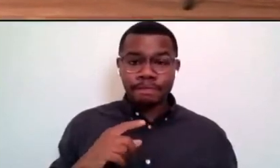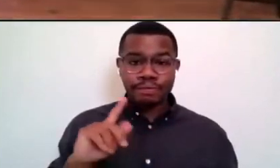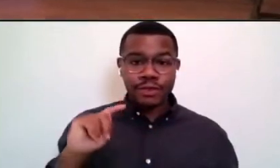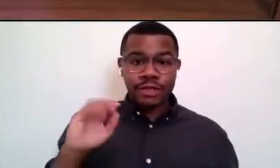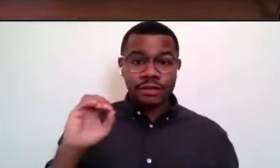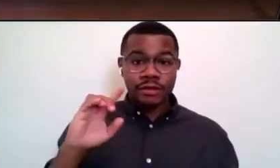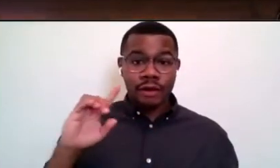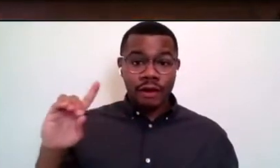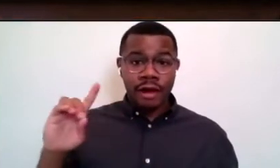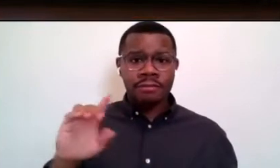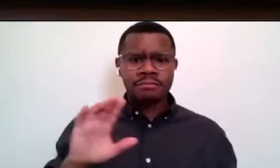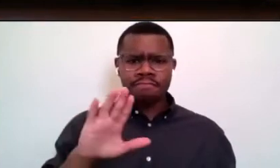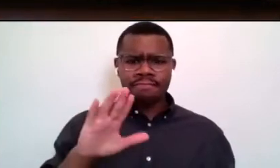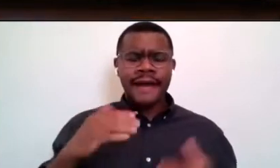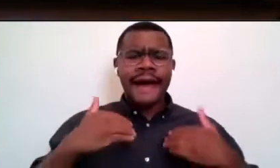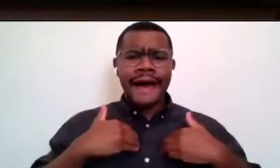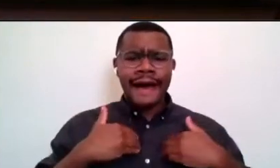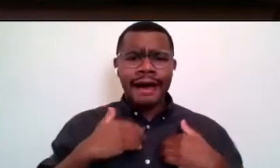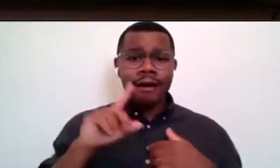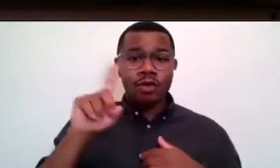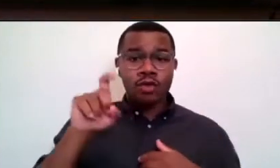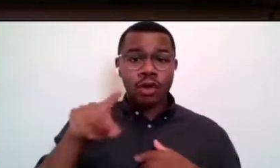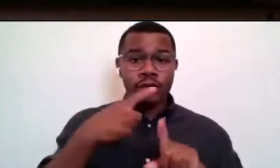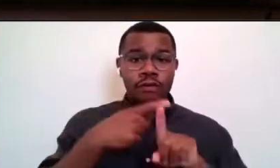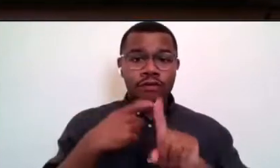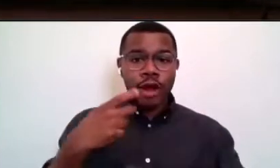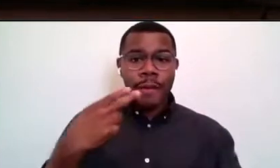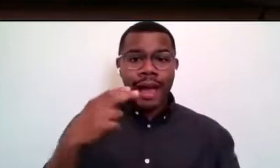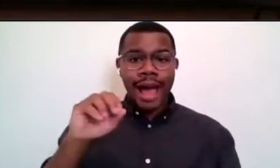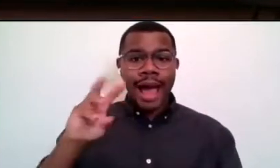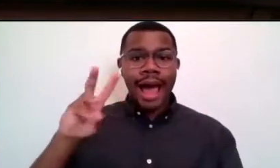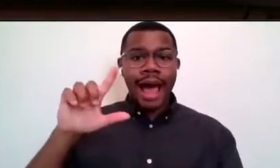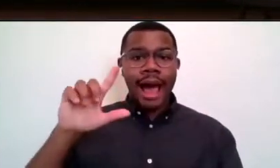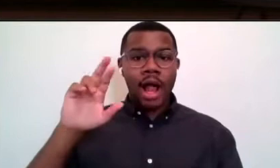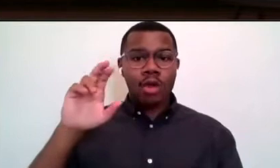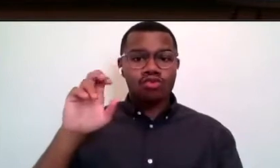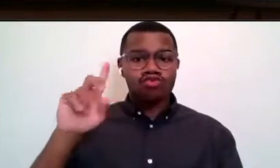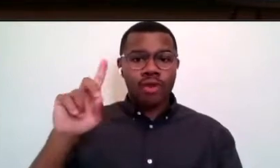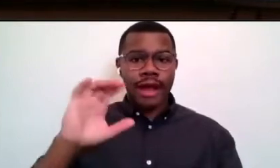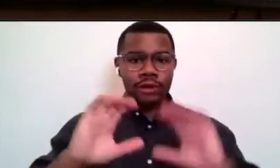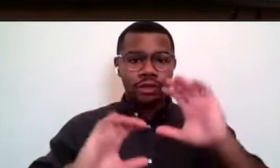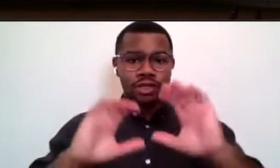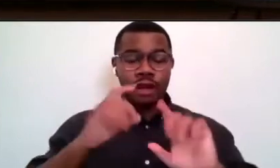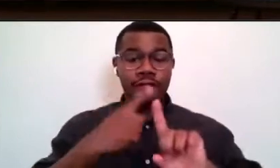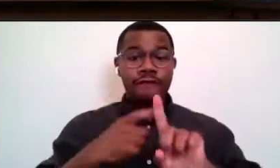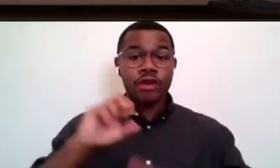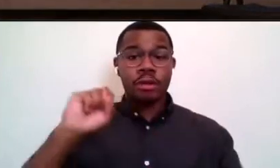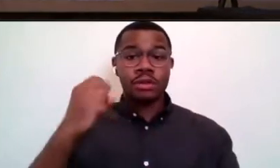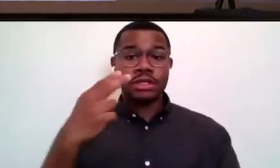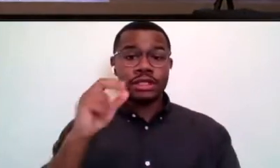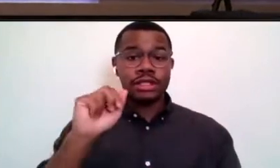chat from Shaya Malamorti. This might be good for both of you.